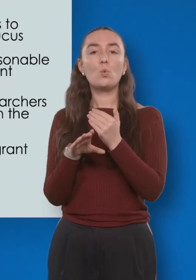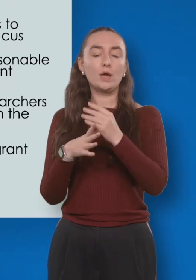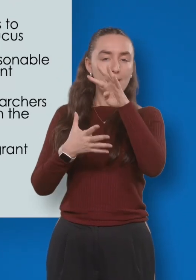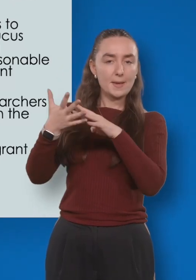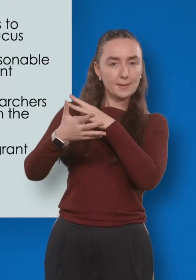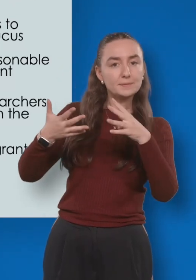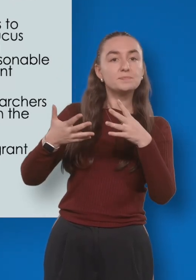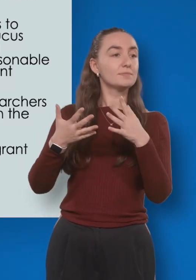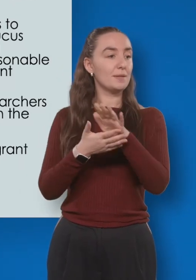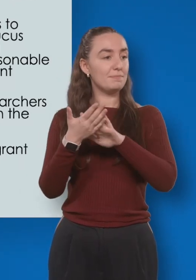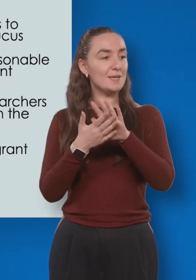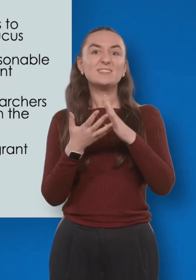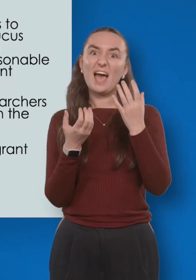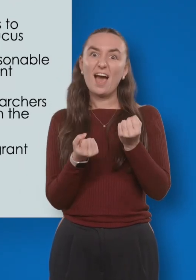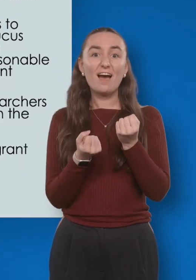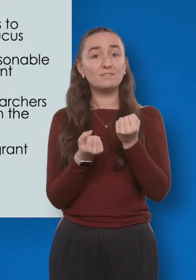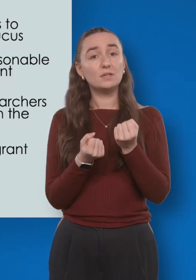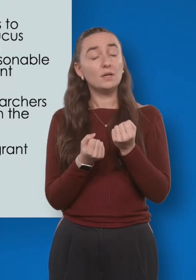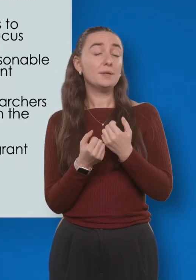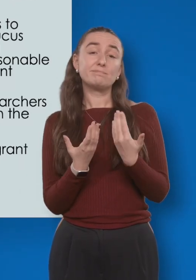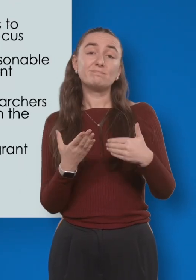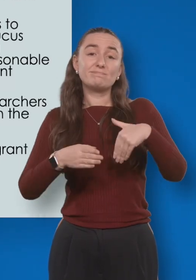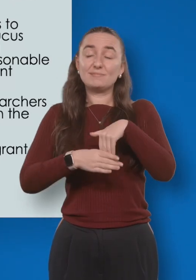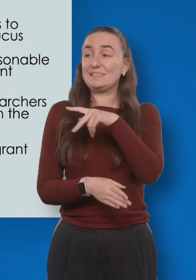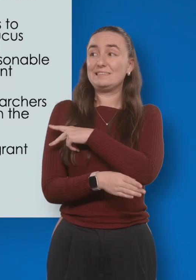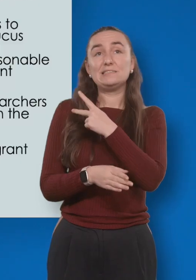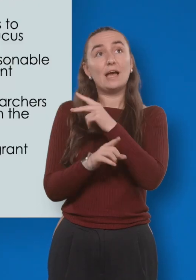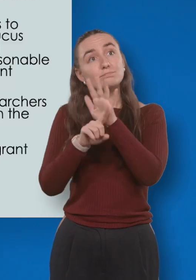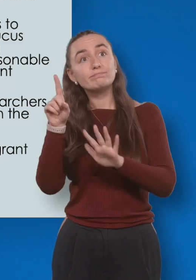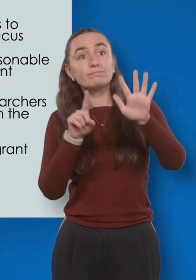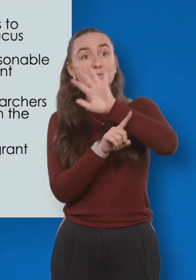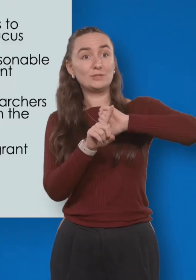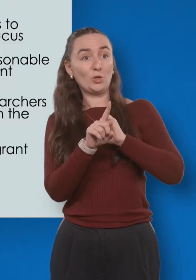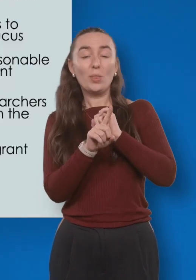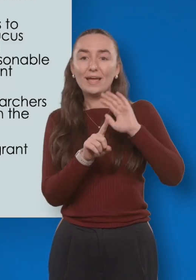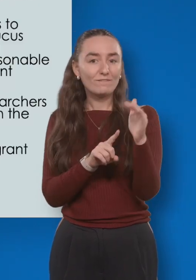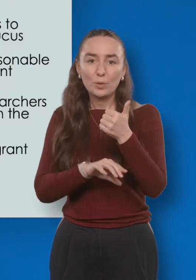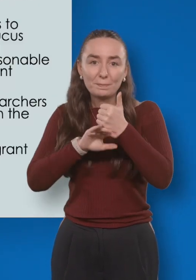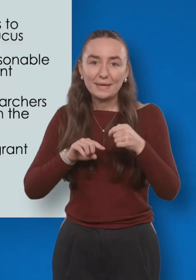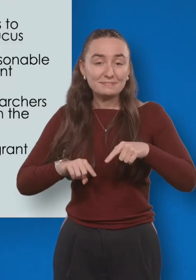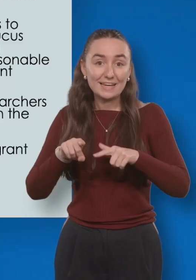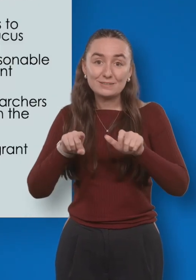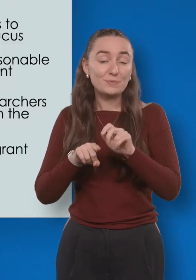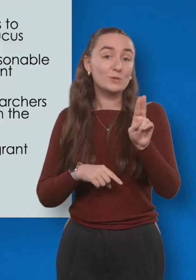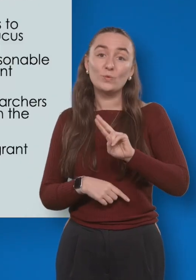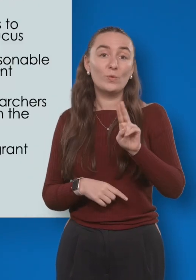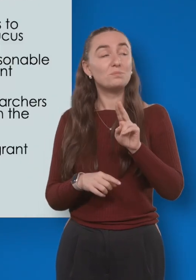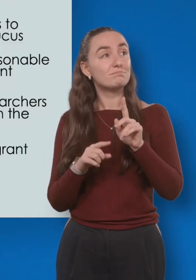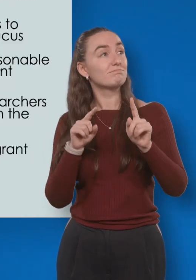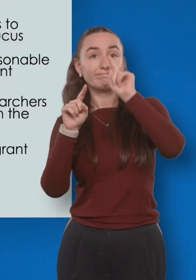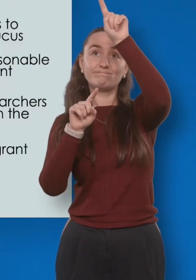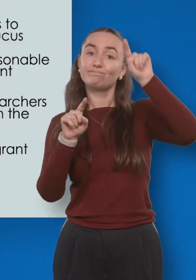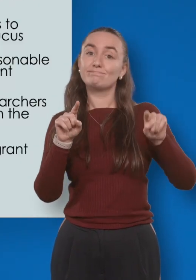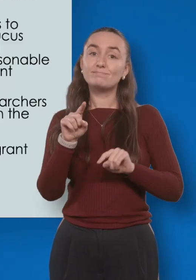staff working all over Scotland, actually. Not everybody is based here in Edinburgh. So we have